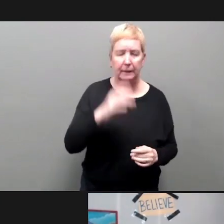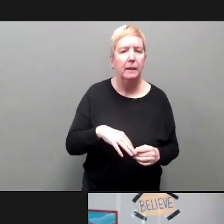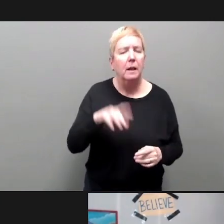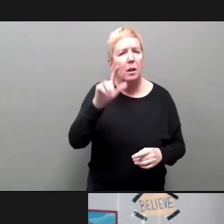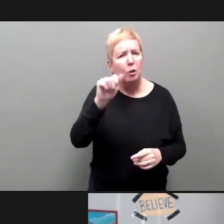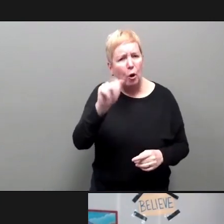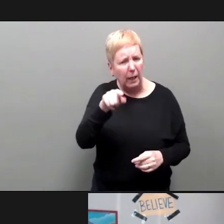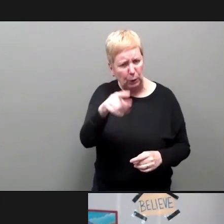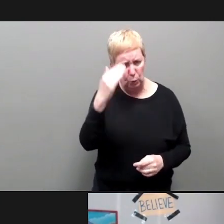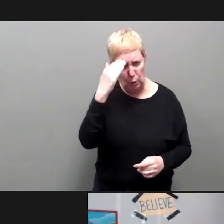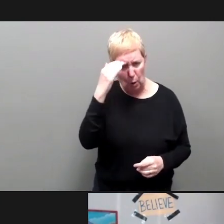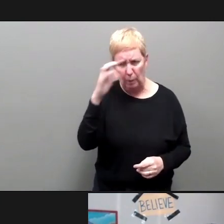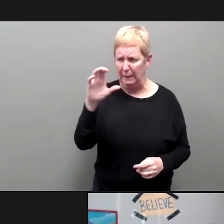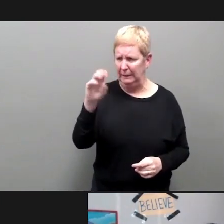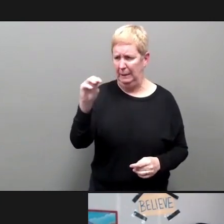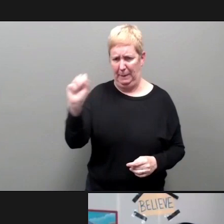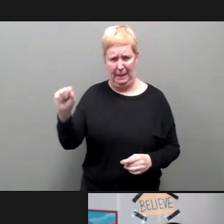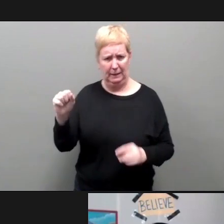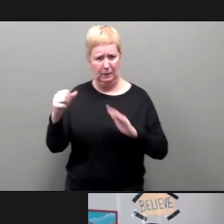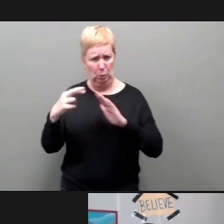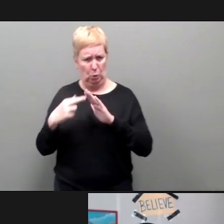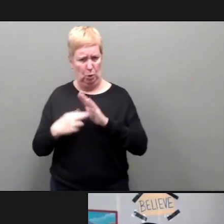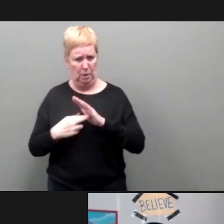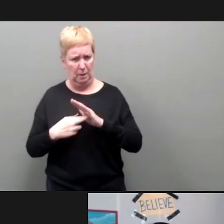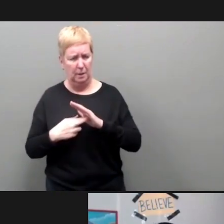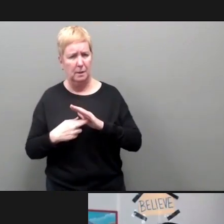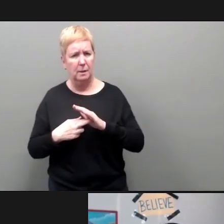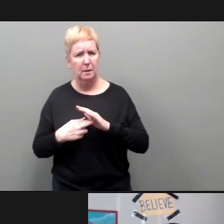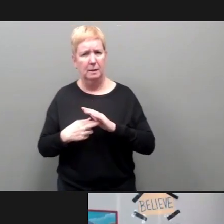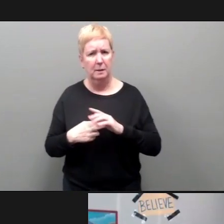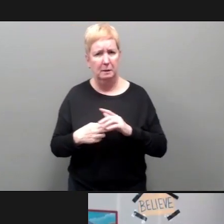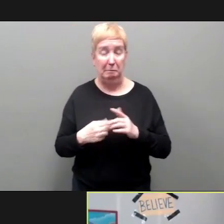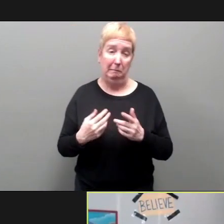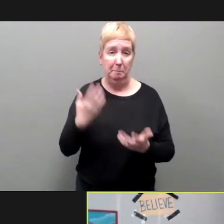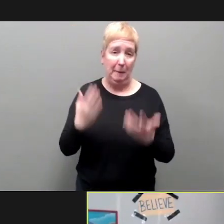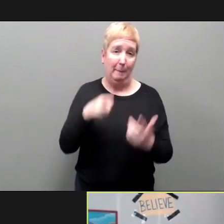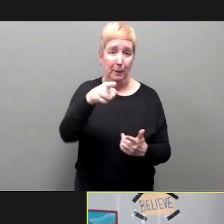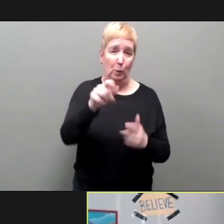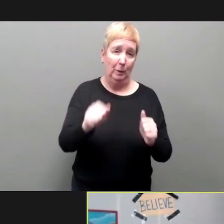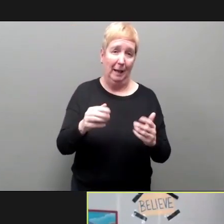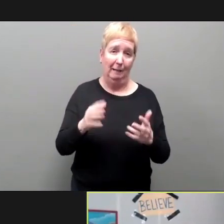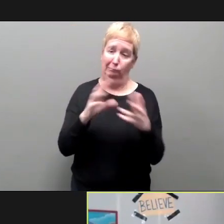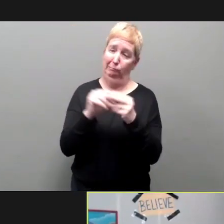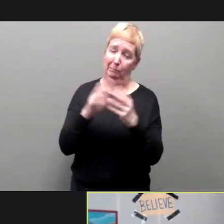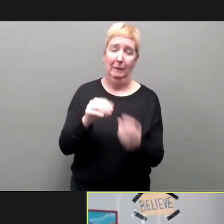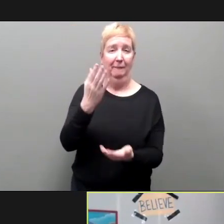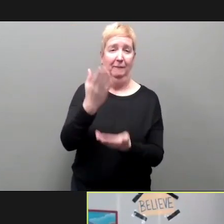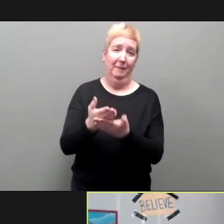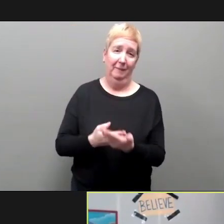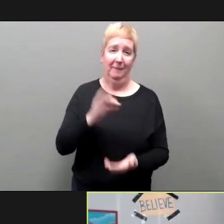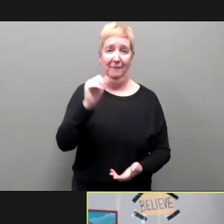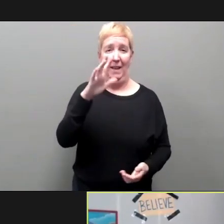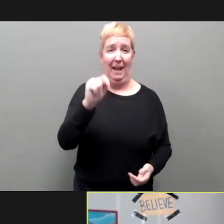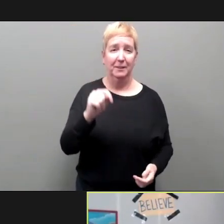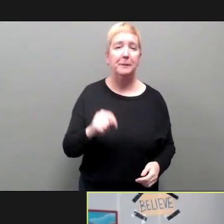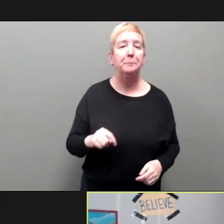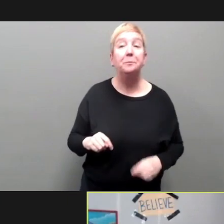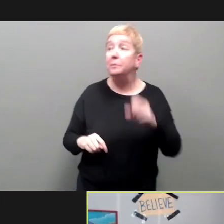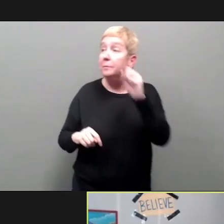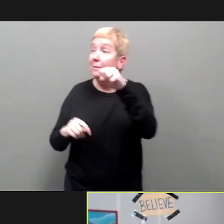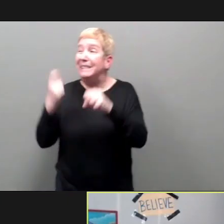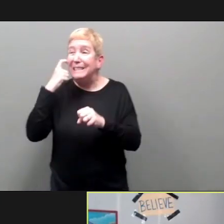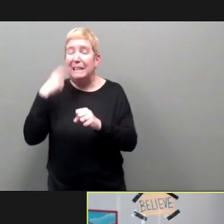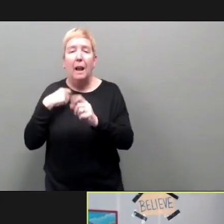that CMS mandate? Maybe you could actually provide some factual information. I just texted someone from our